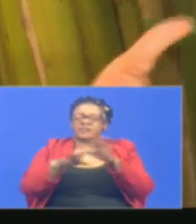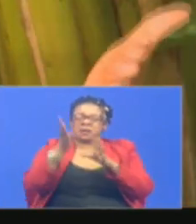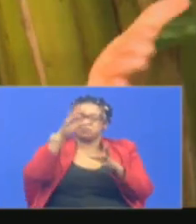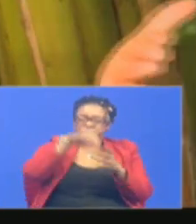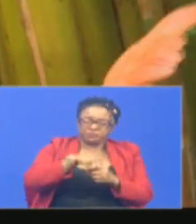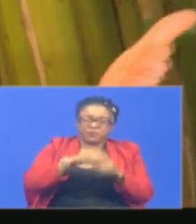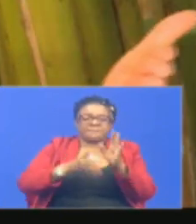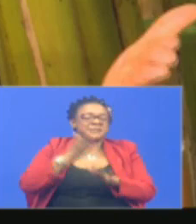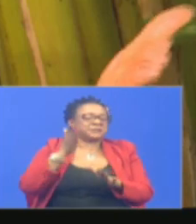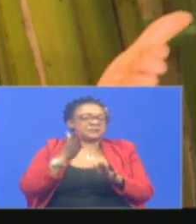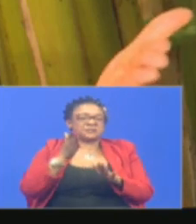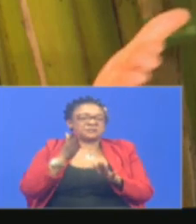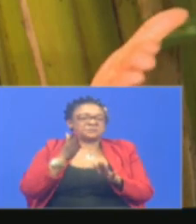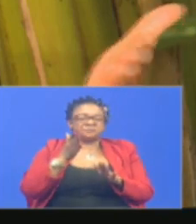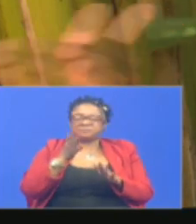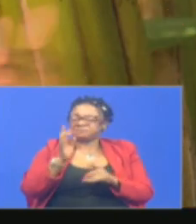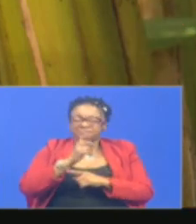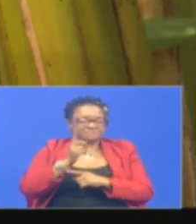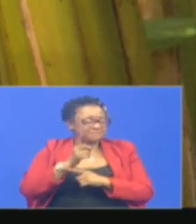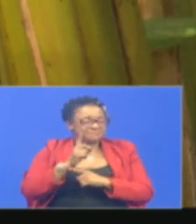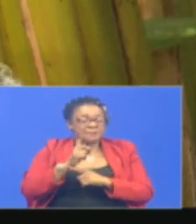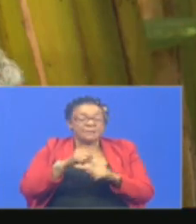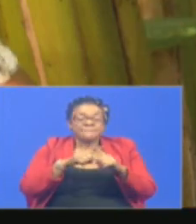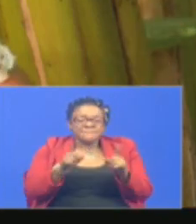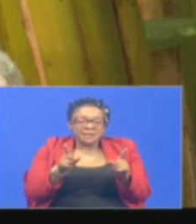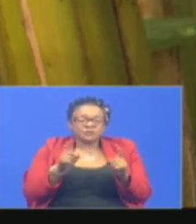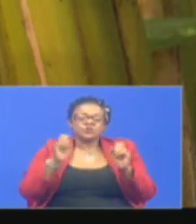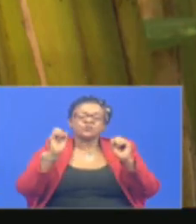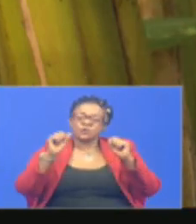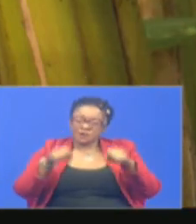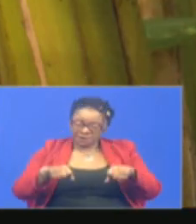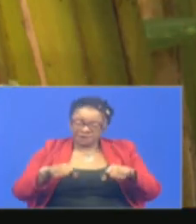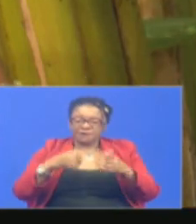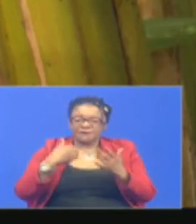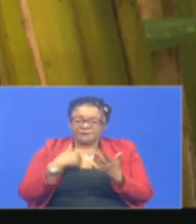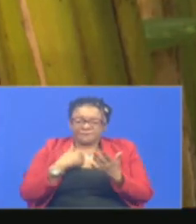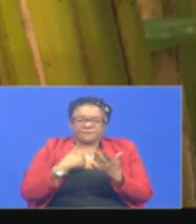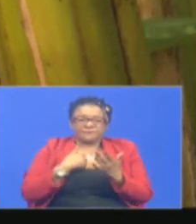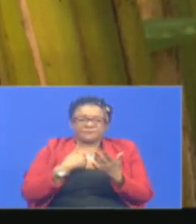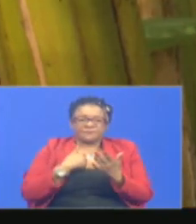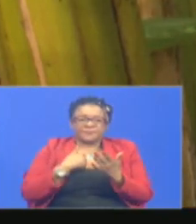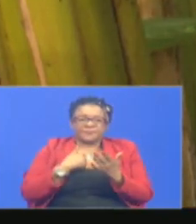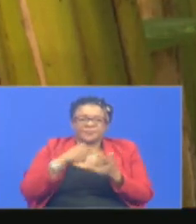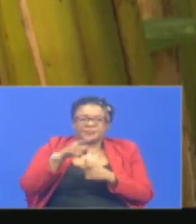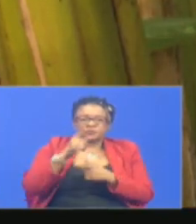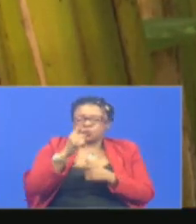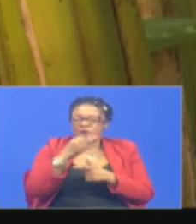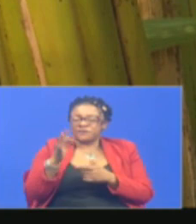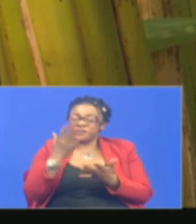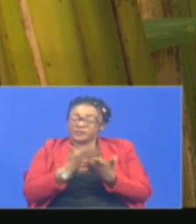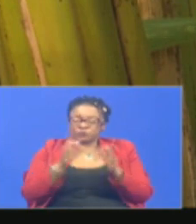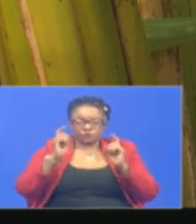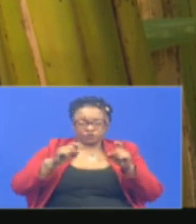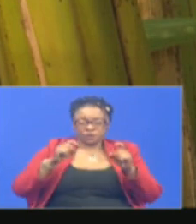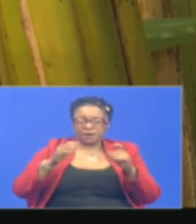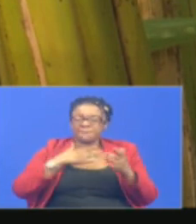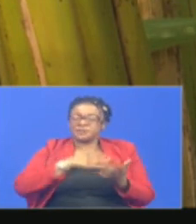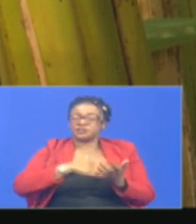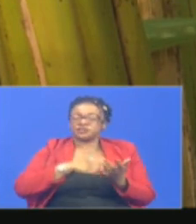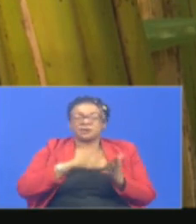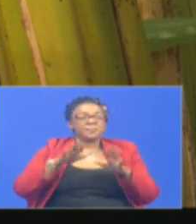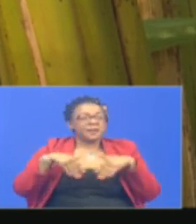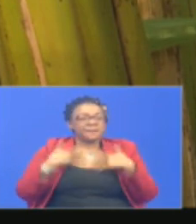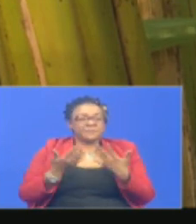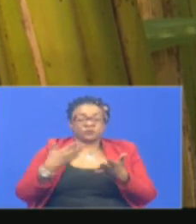immediate maturation, but you can see intent. And I think that's one of the things that we should appreciate about